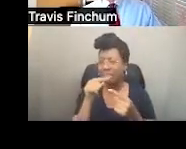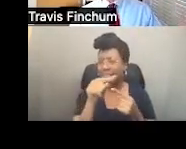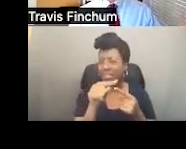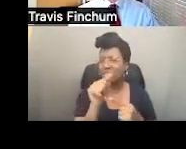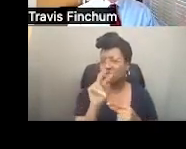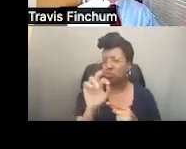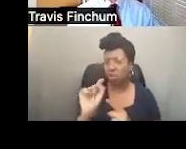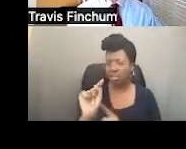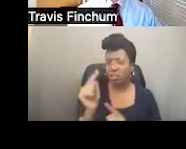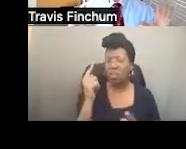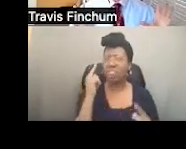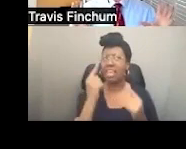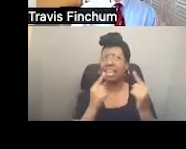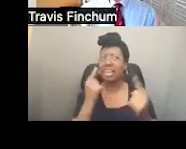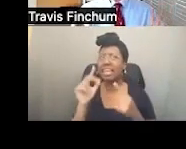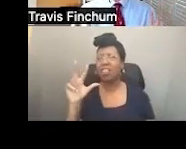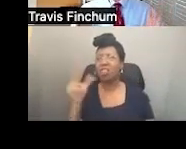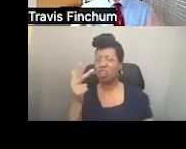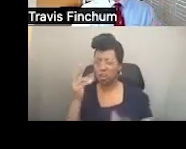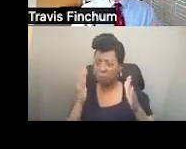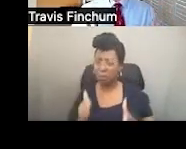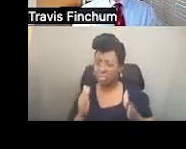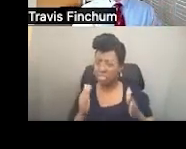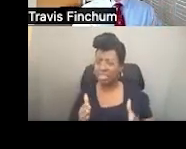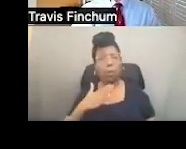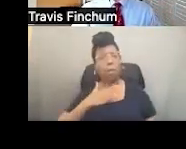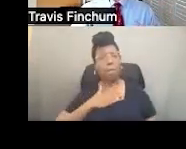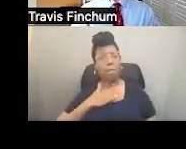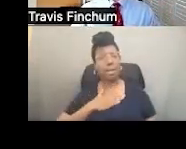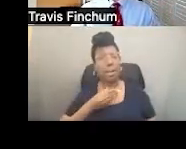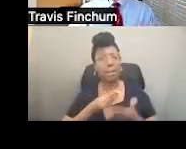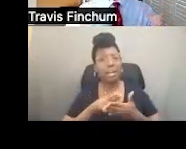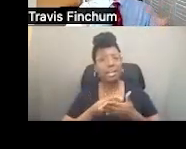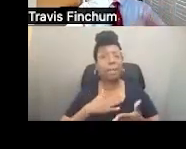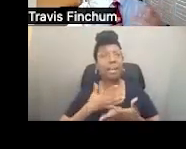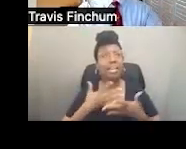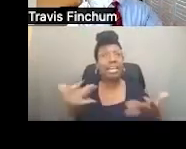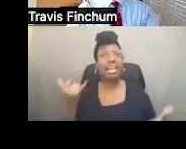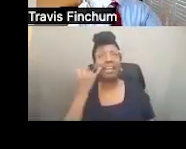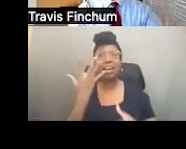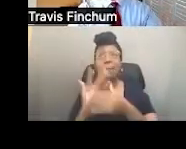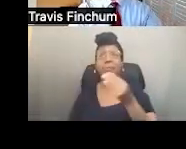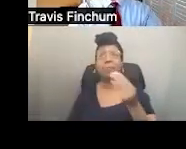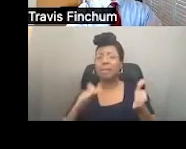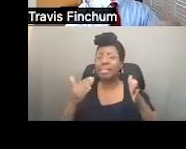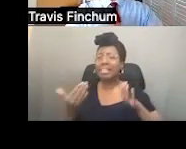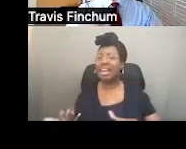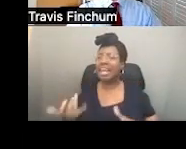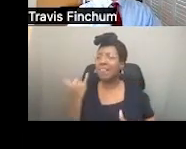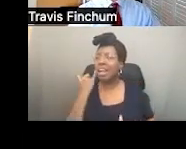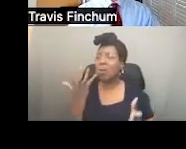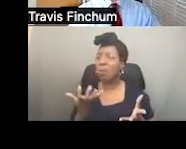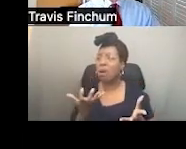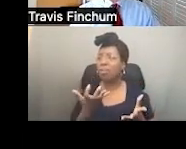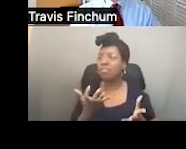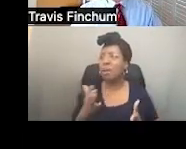that you might be thinking about. Is, well, what am I going to do with my resources when I'm gone? How am I going to leave them for my loved one